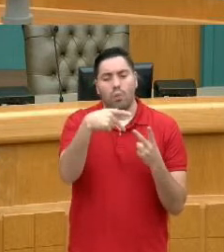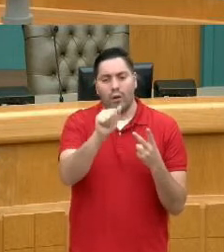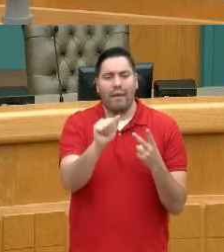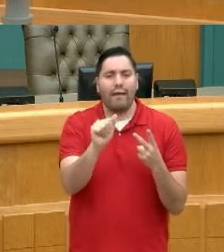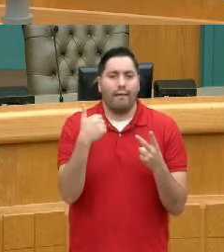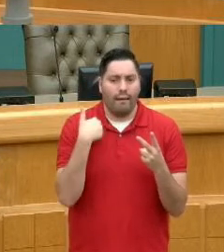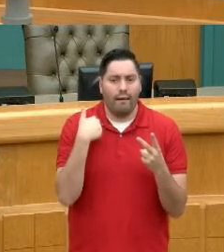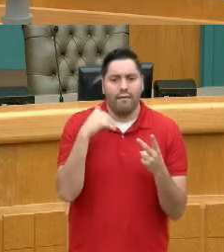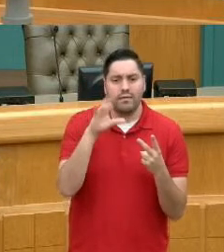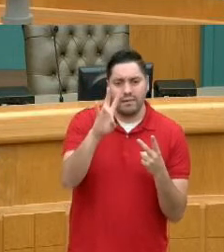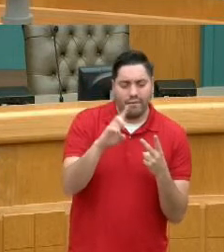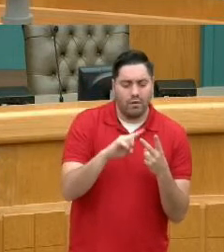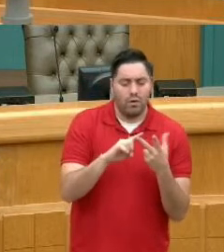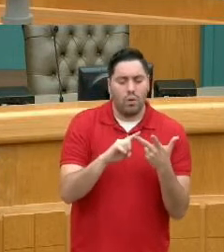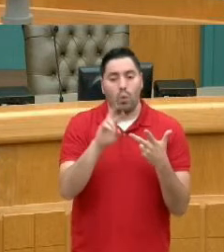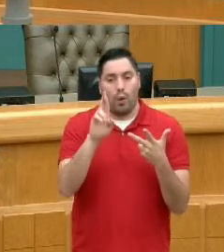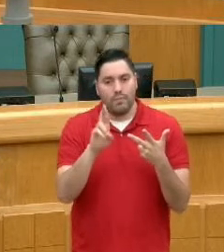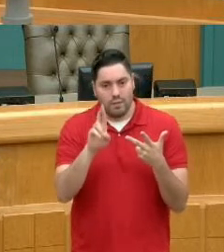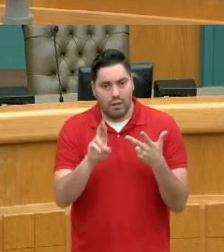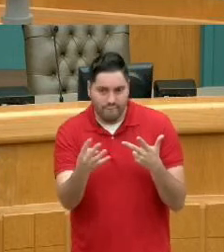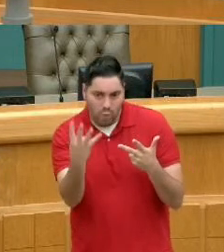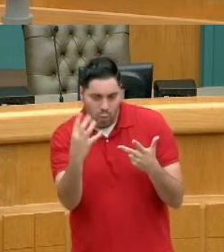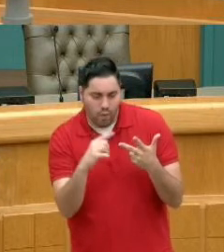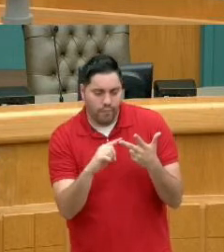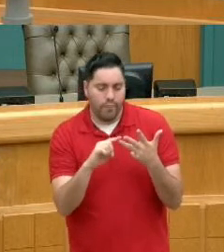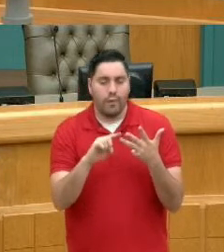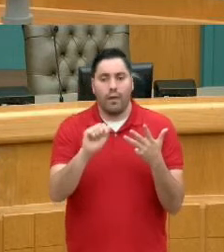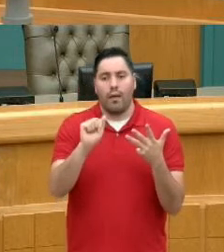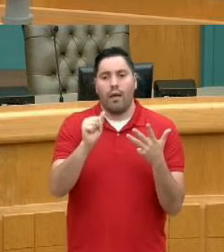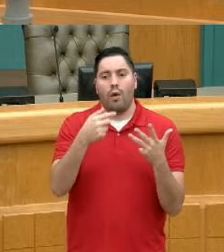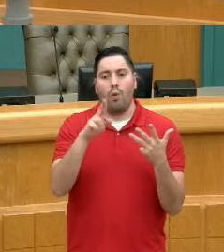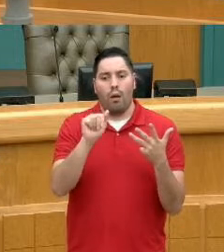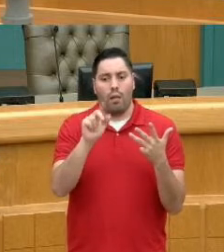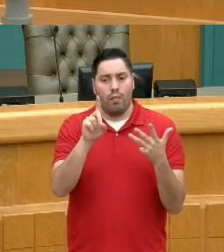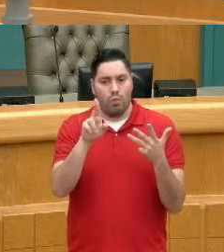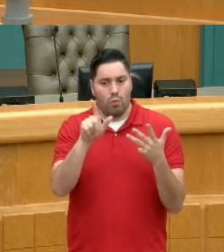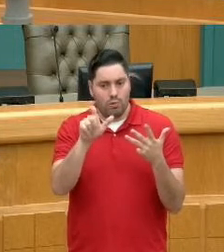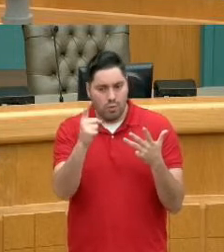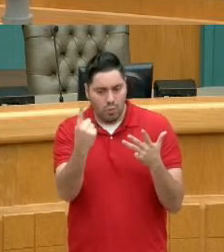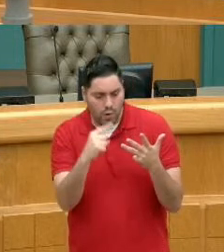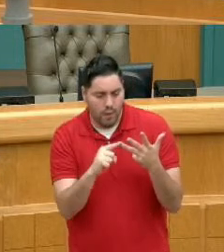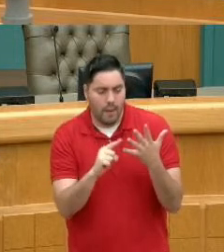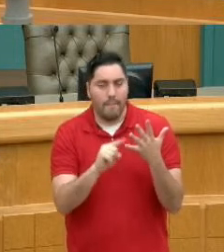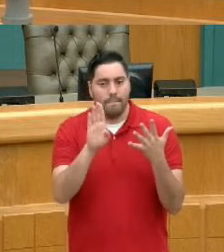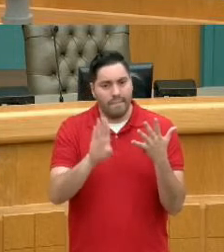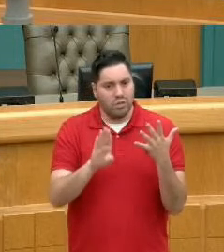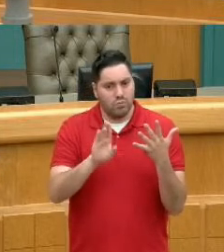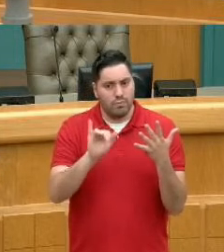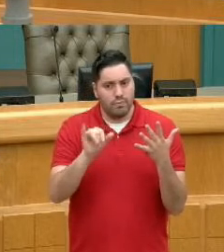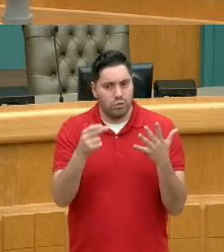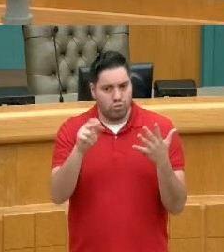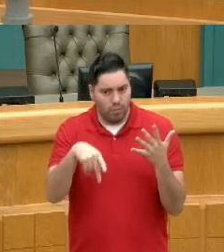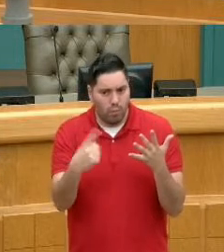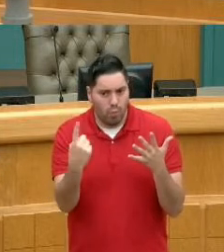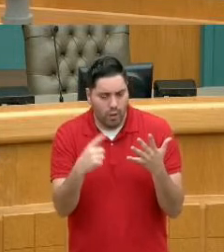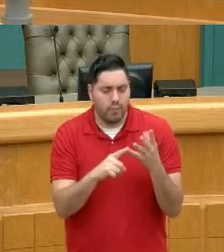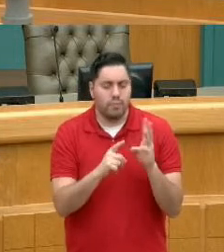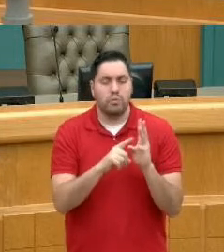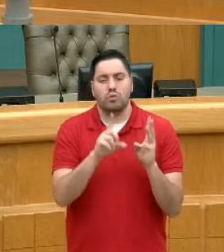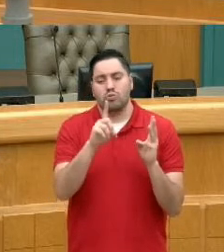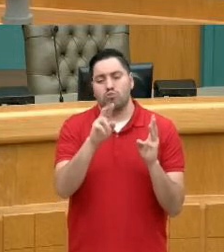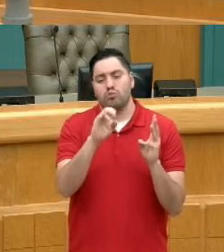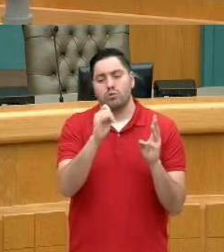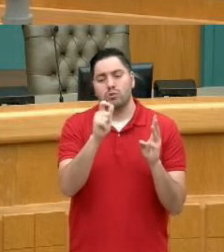7, Robstown 4, Agua Dulce has 1, there's 1 in Bishop and 1 in Driscoll, and still 0